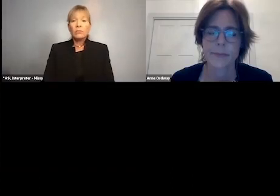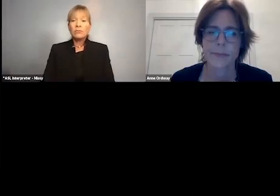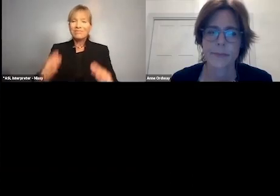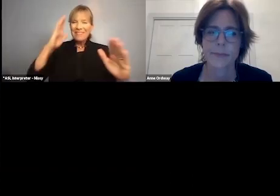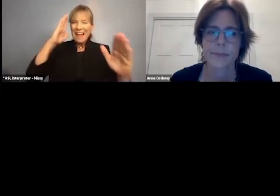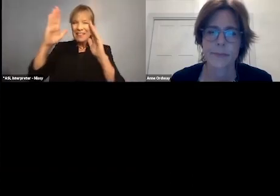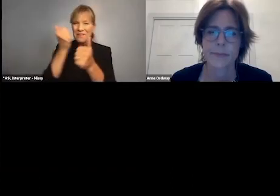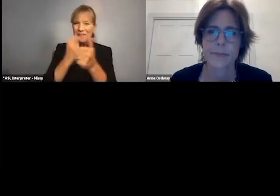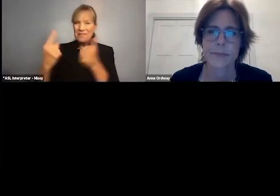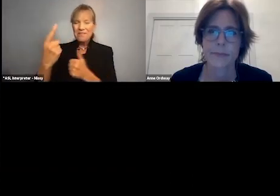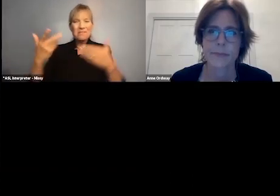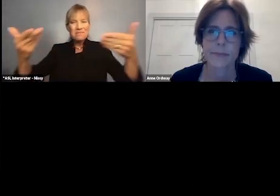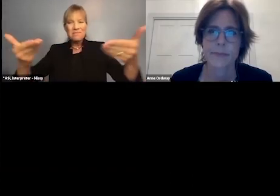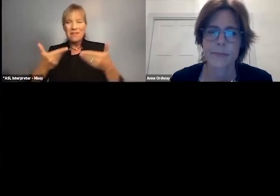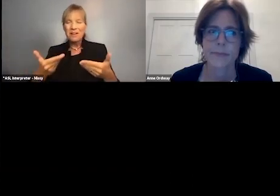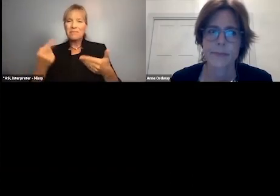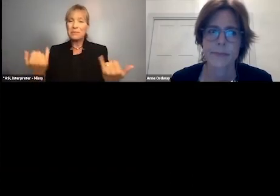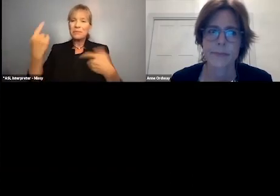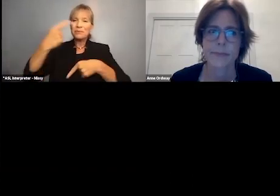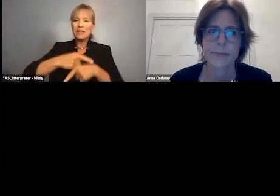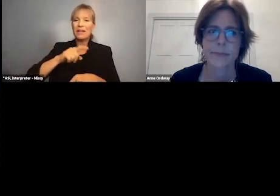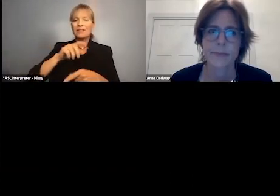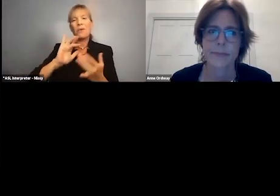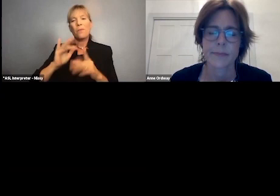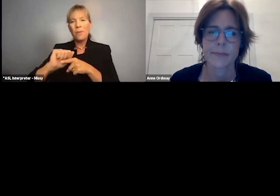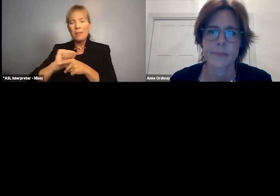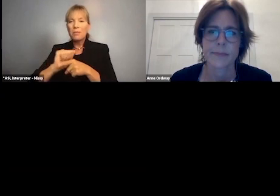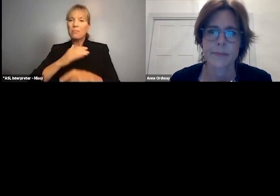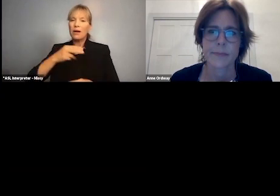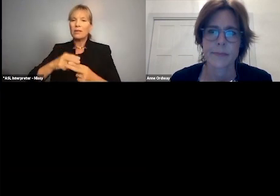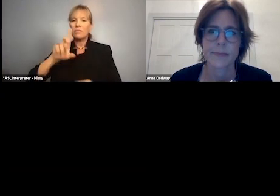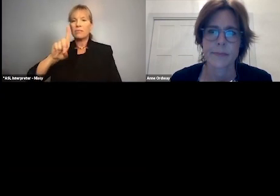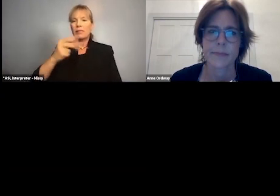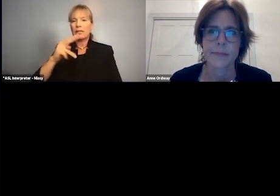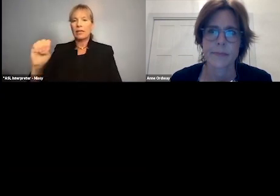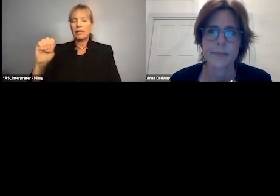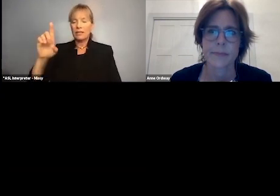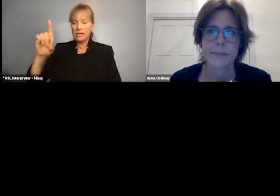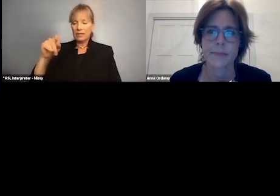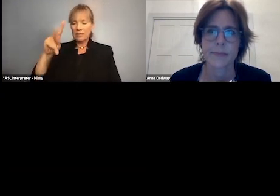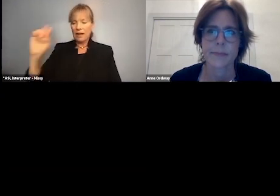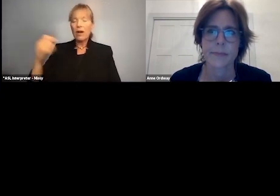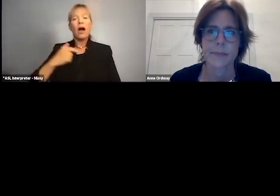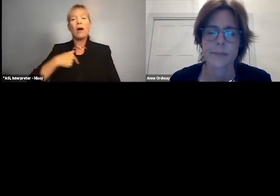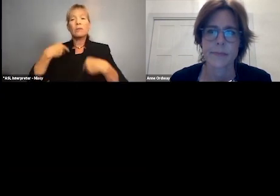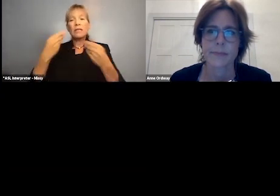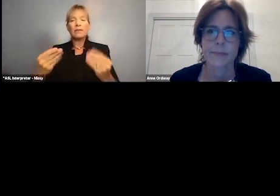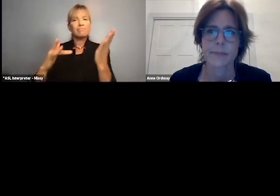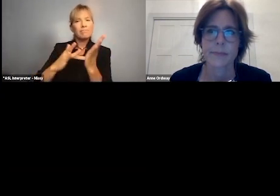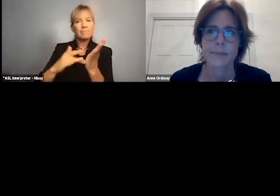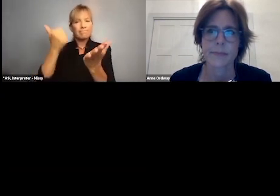Hello, everyone, and welcome to today's webinar. My name is Daheen Gustav, and I will be providing